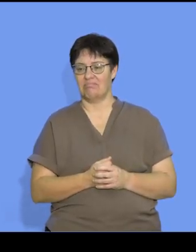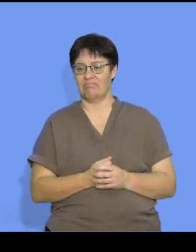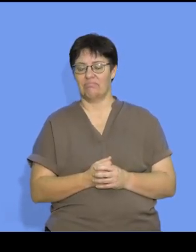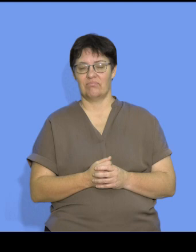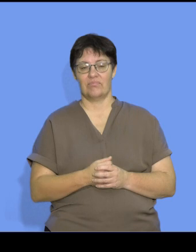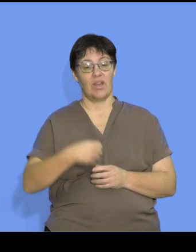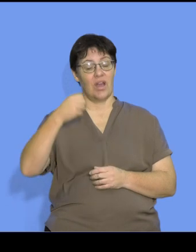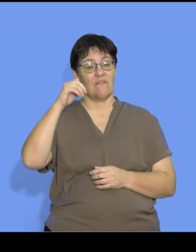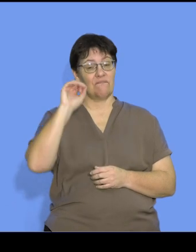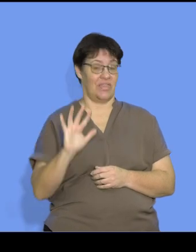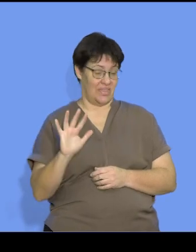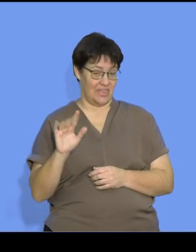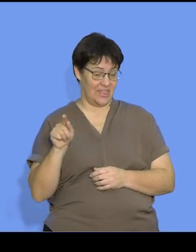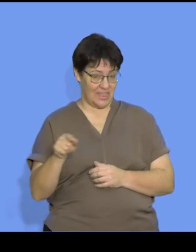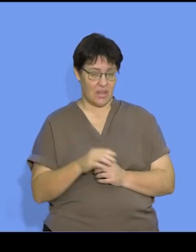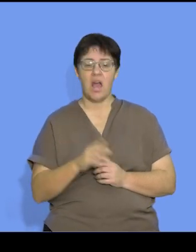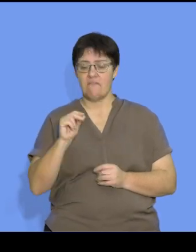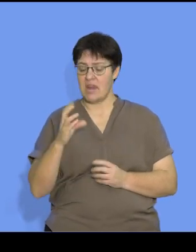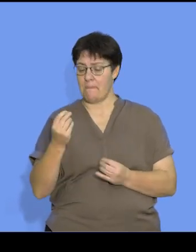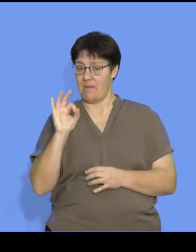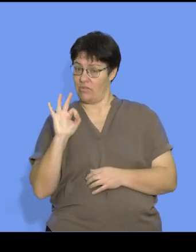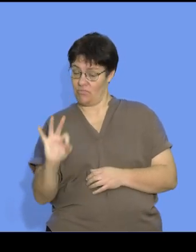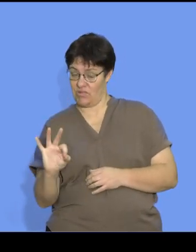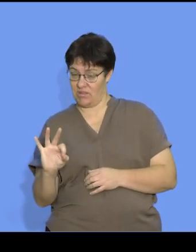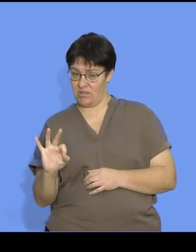Let's look at the fifth term. So I have the number 3,